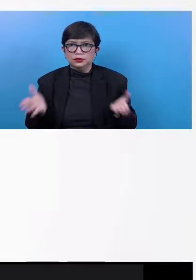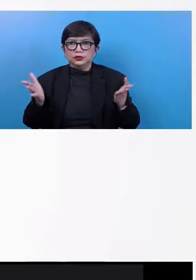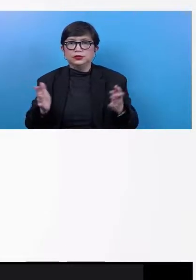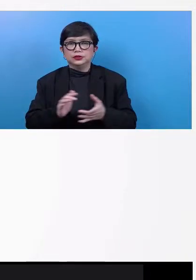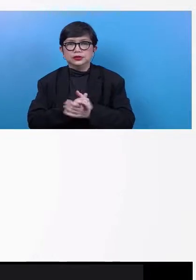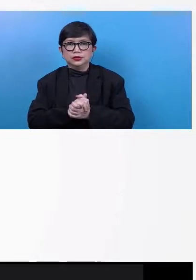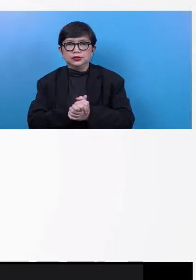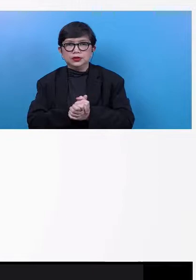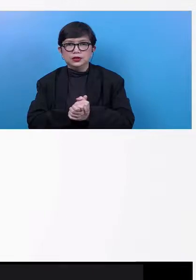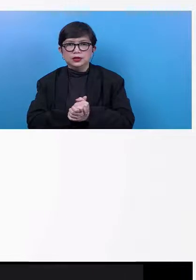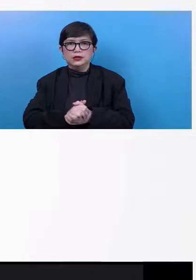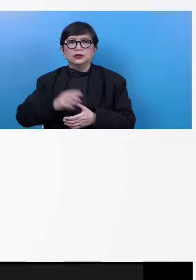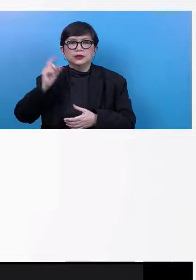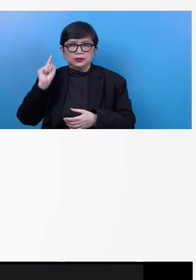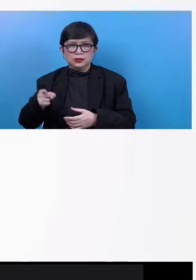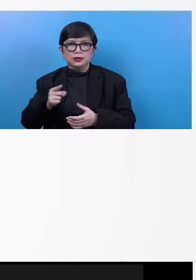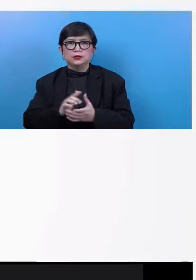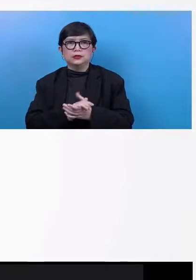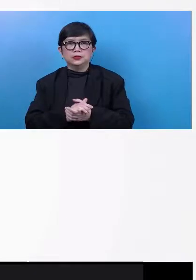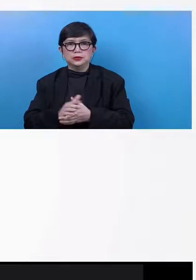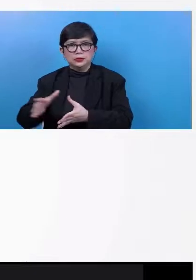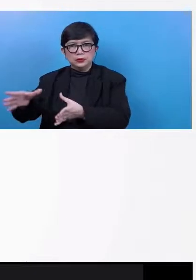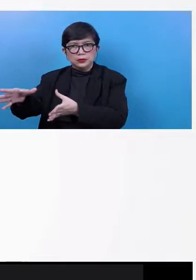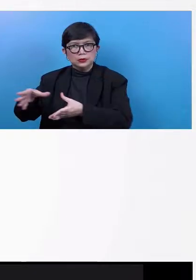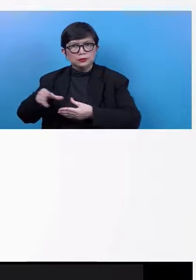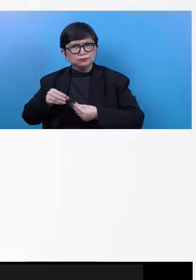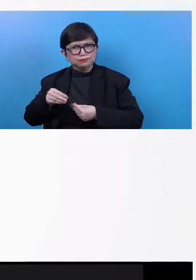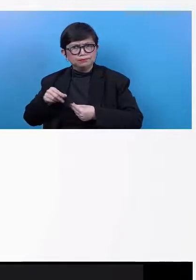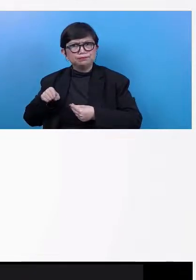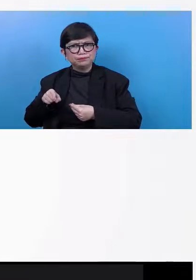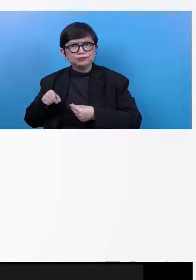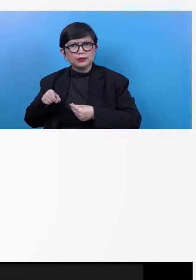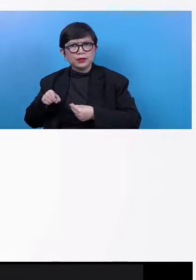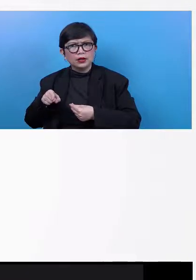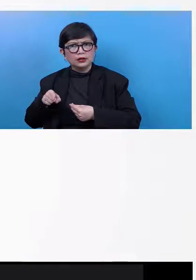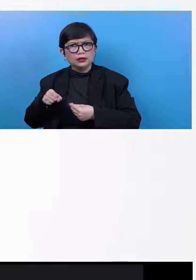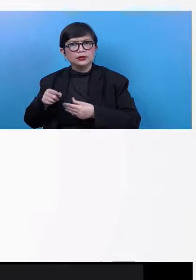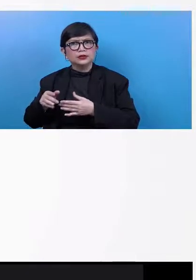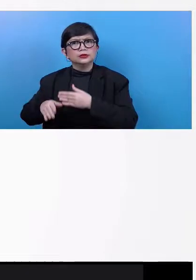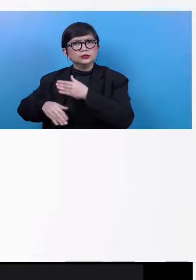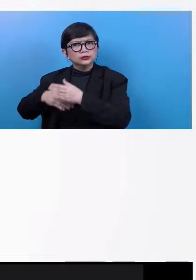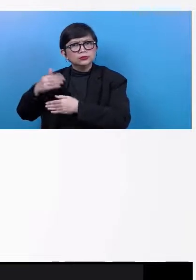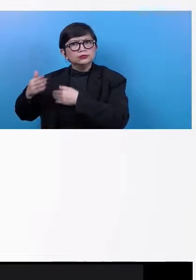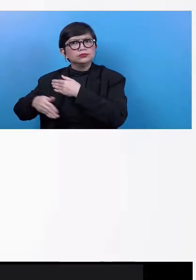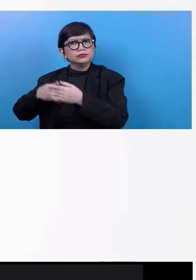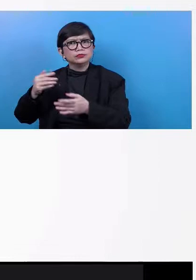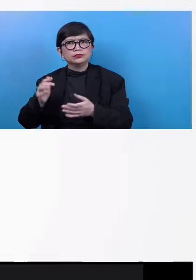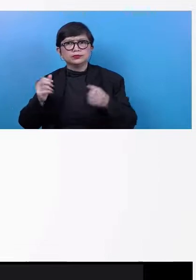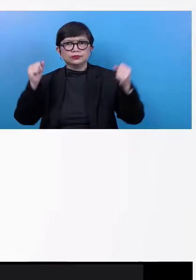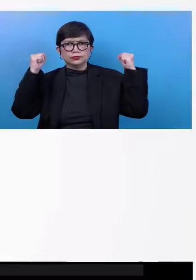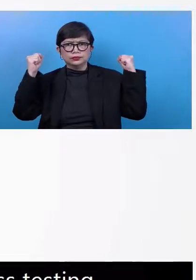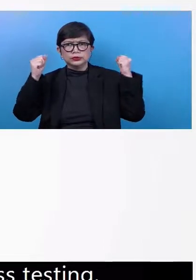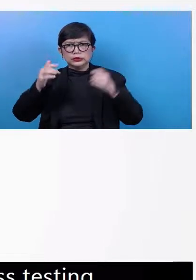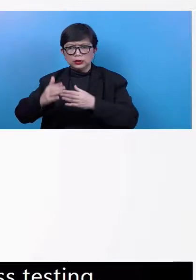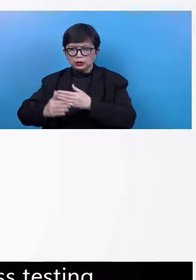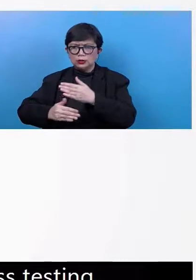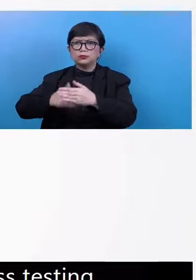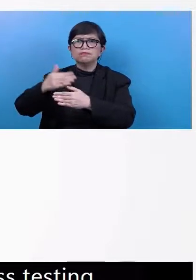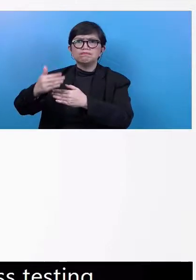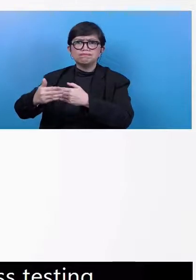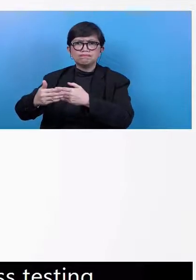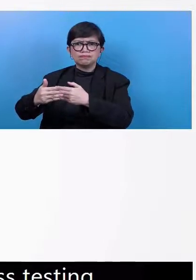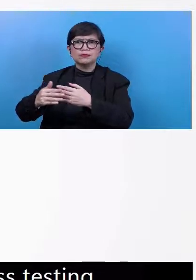borrow very heavily from concepts both from the medical sector as well as the financial sector, as well as gold standard